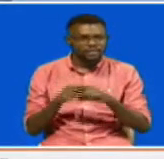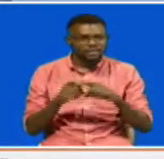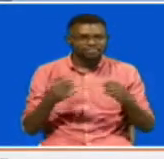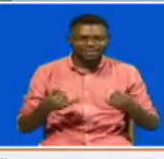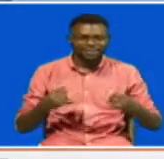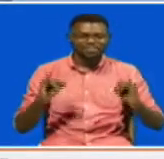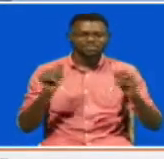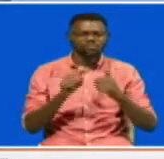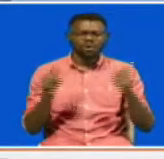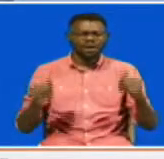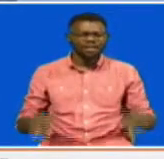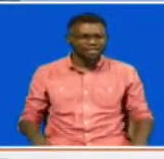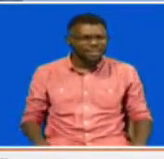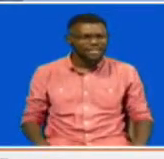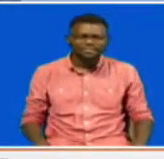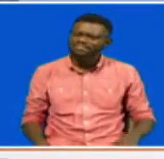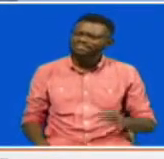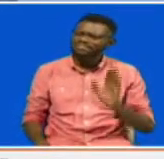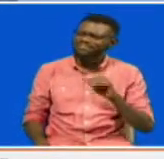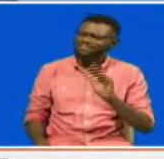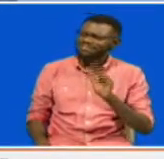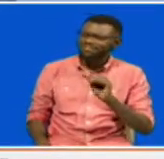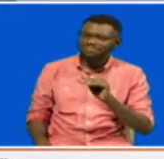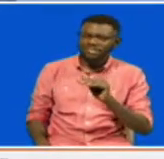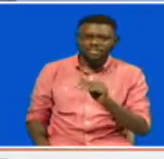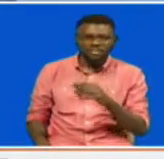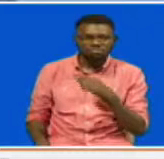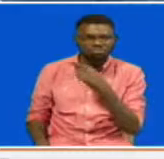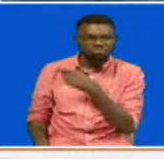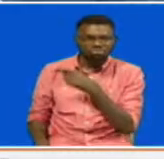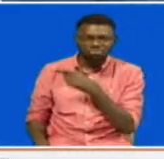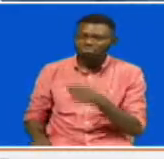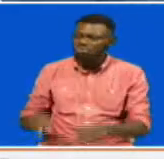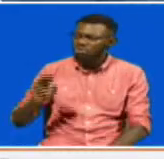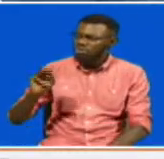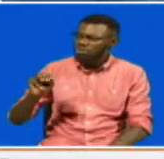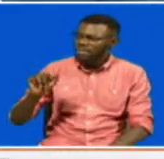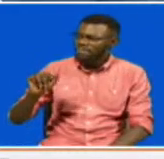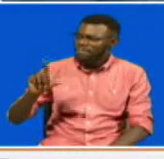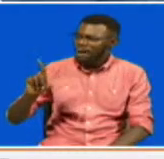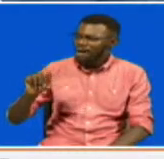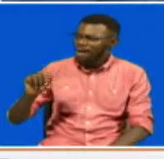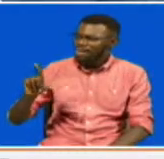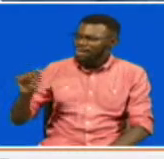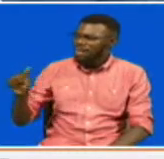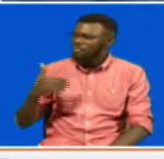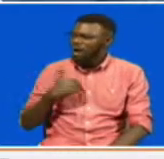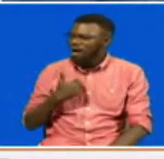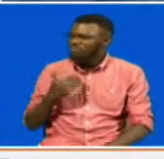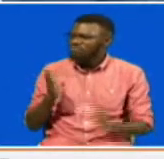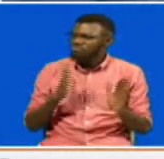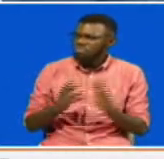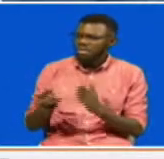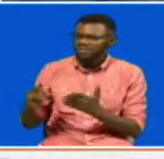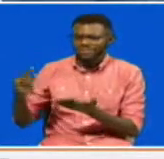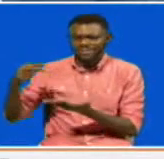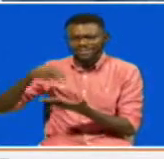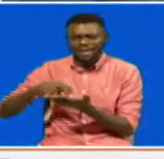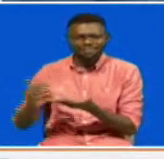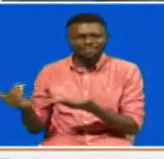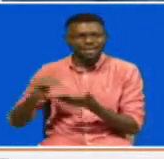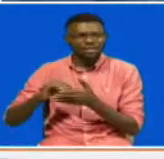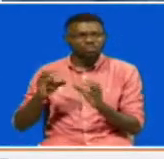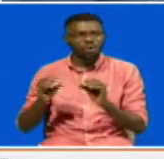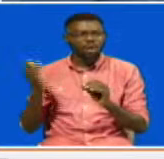the latter. If I hear you, Malala, so well, you don't have a plan for rerunning for office from member of county